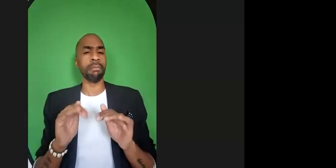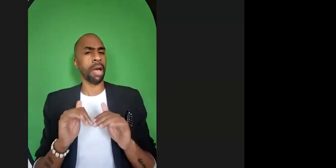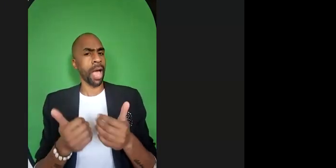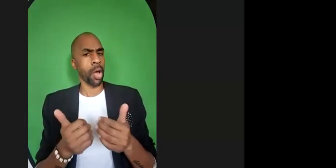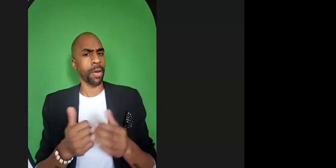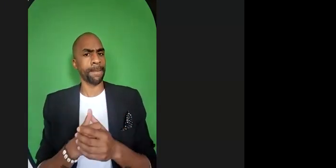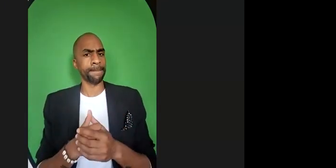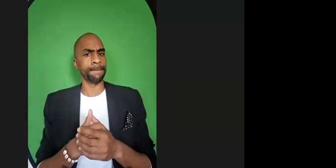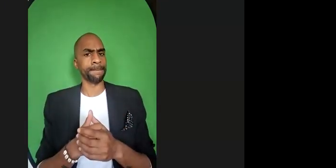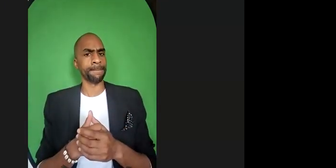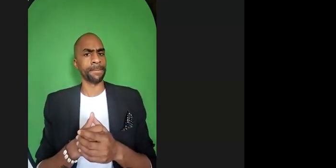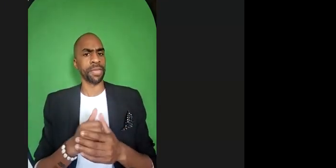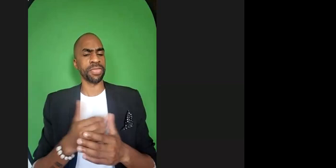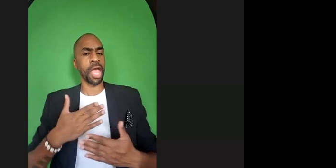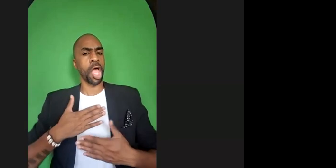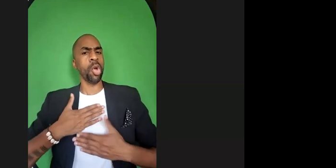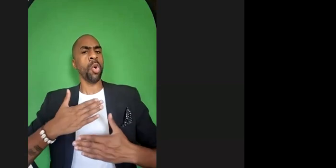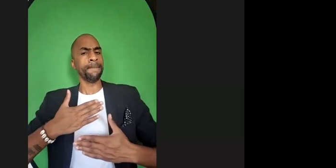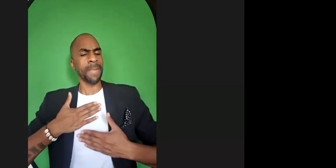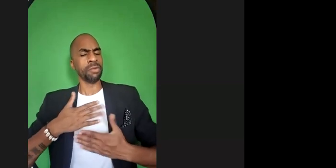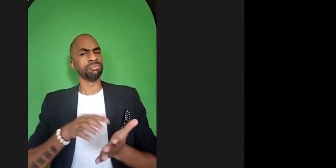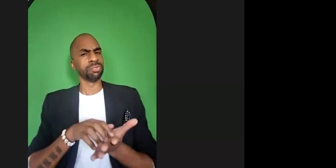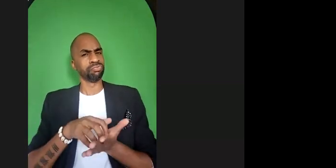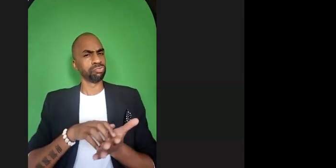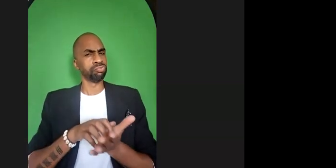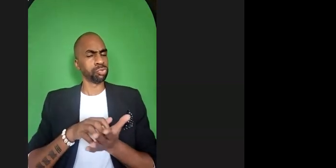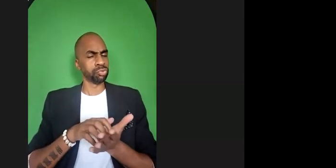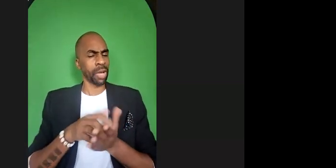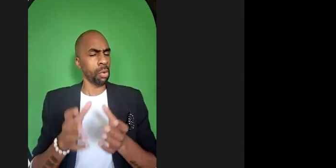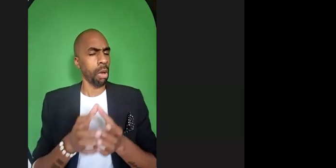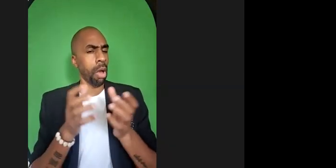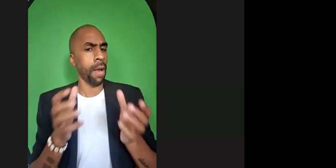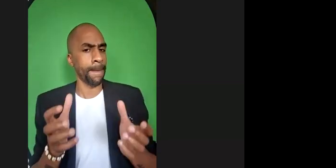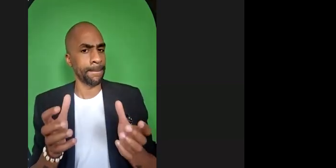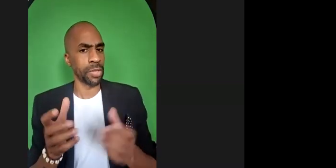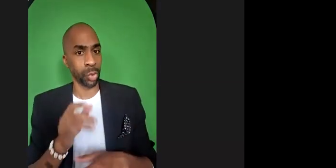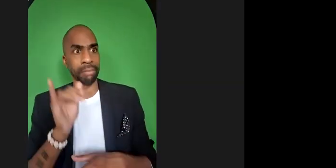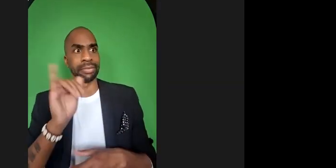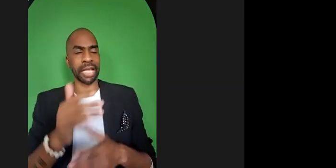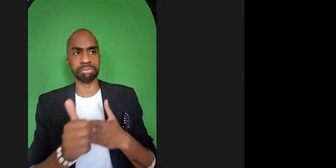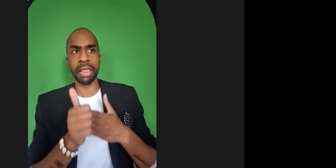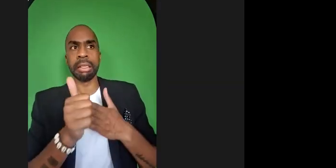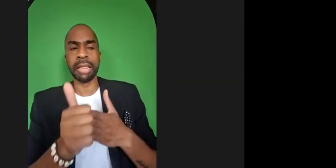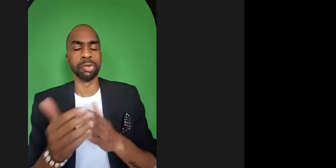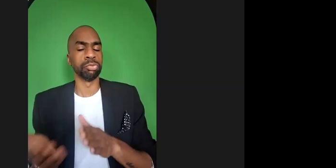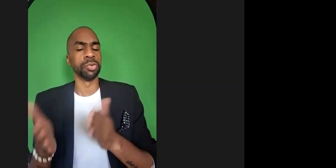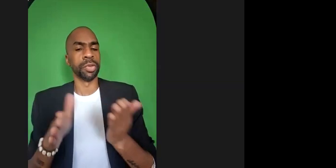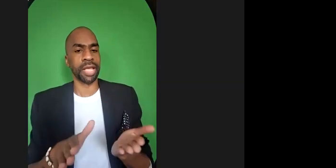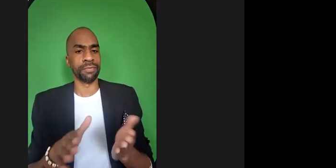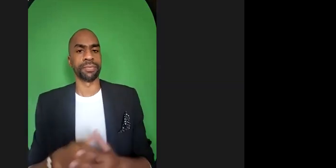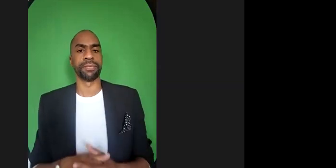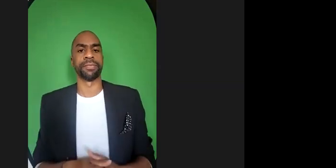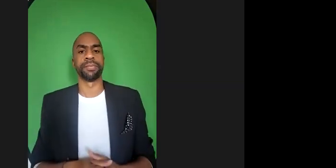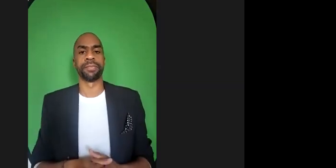based on the extent of their respiratory weakness, since the respiratory weakness is generally what leads to the end of someone's life in ALS. And we